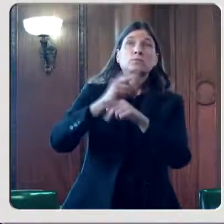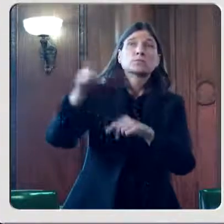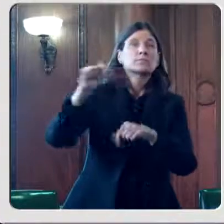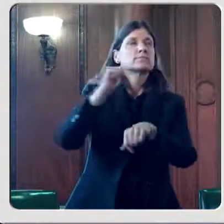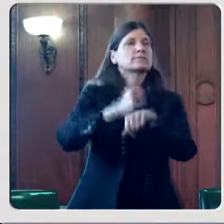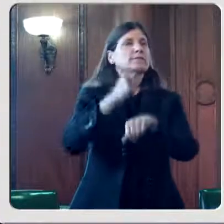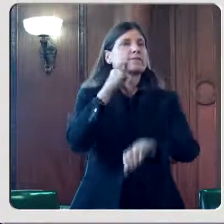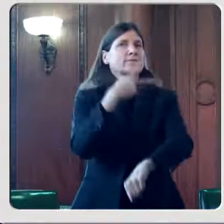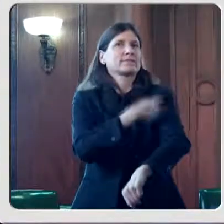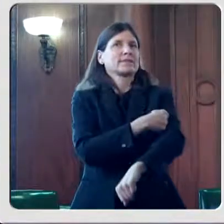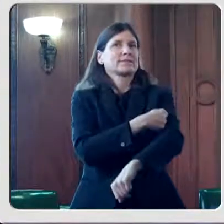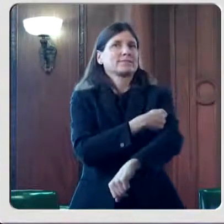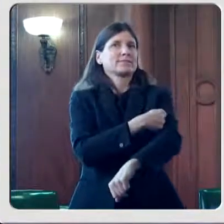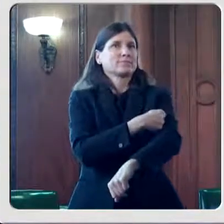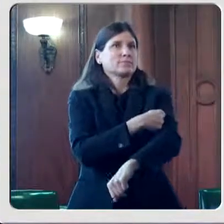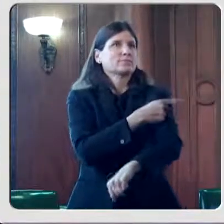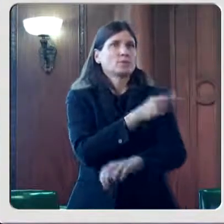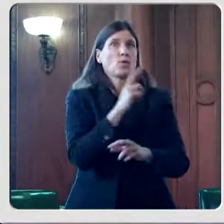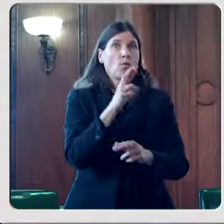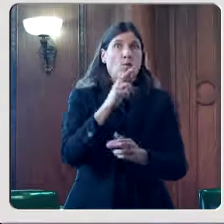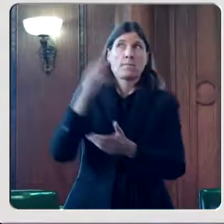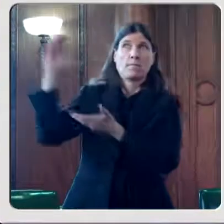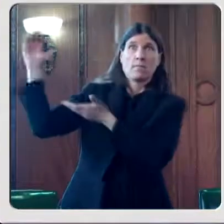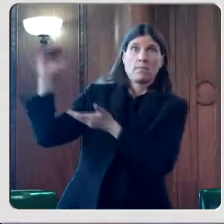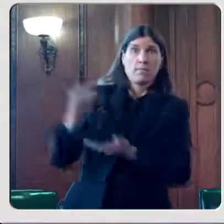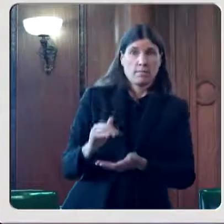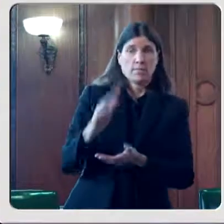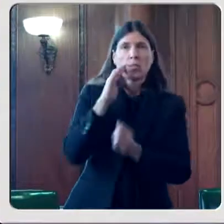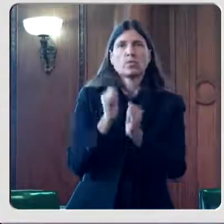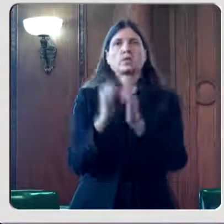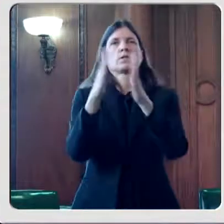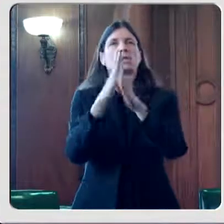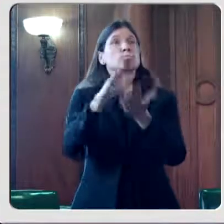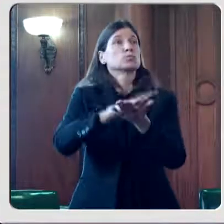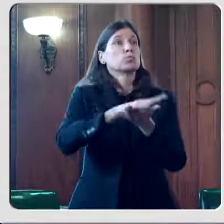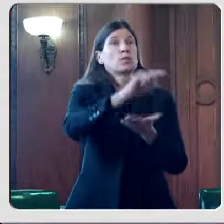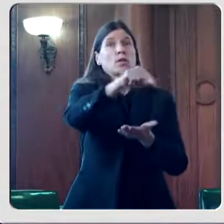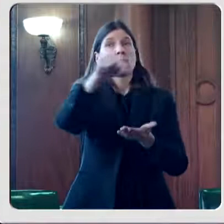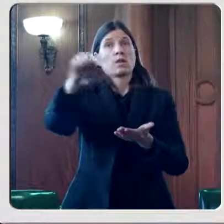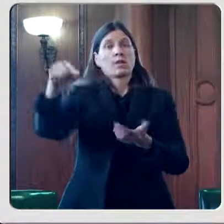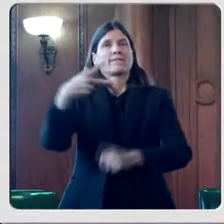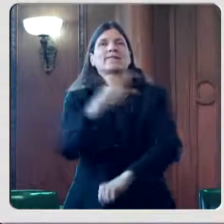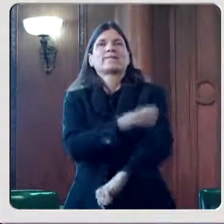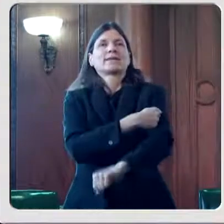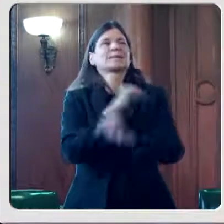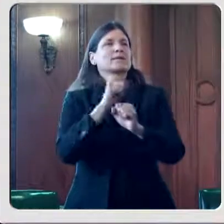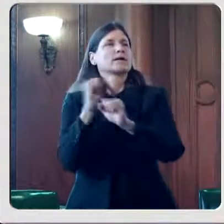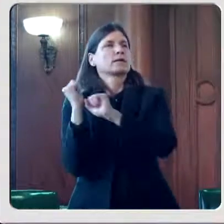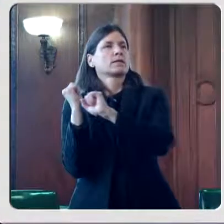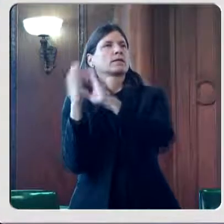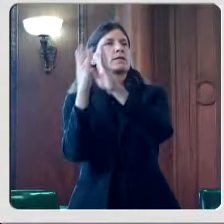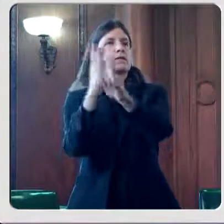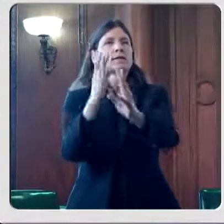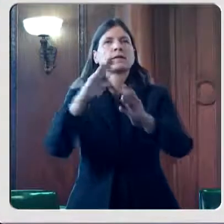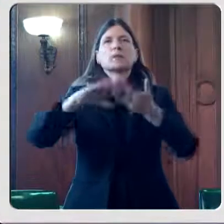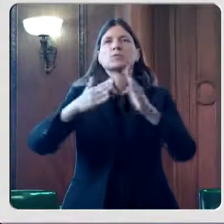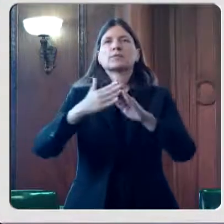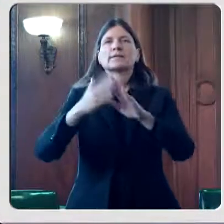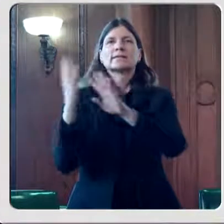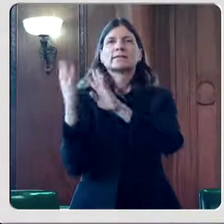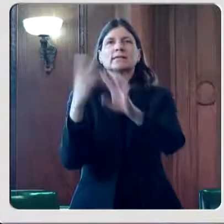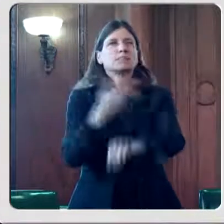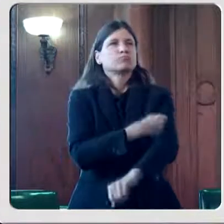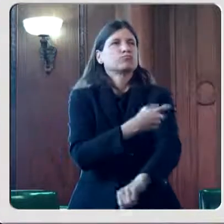can get a supply, that's what I'd like to do, as we've done with testing, be able to take out and